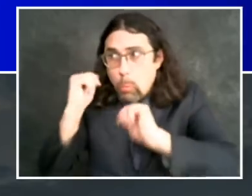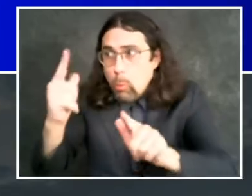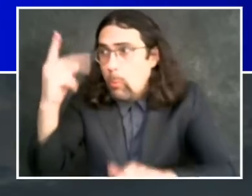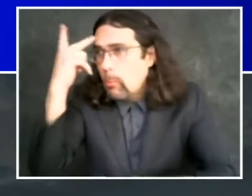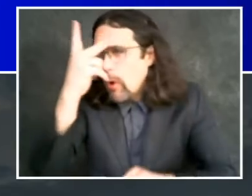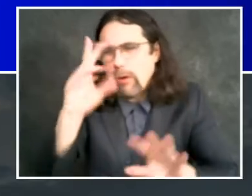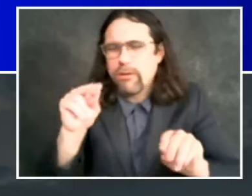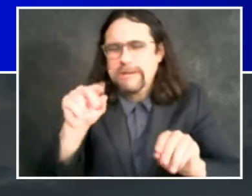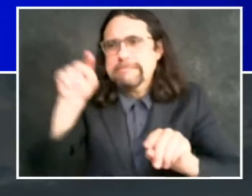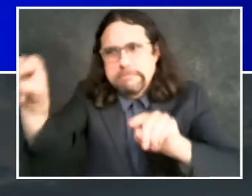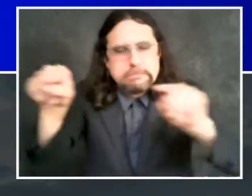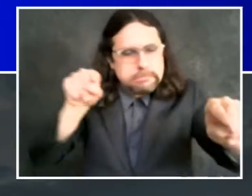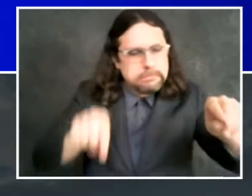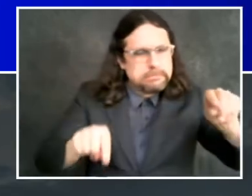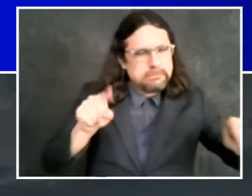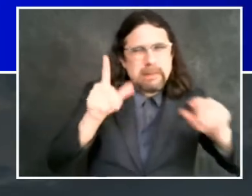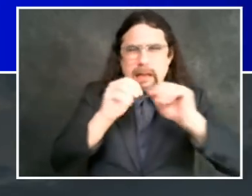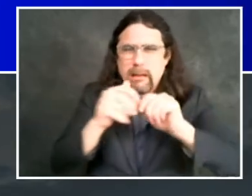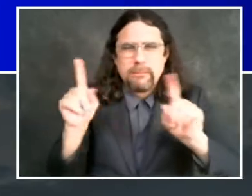Now,